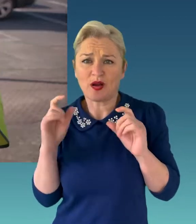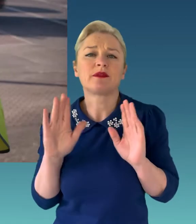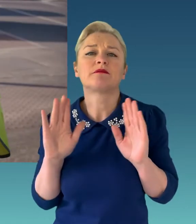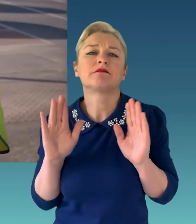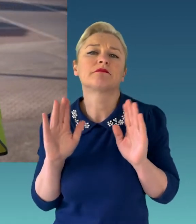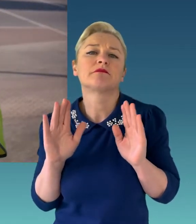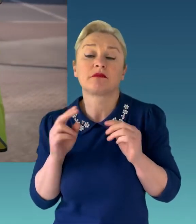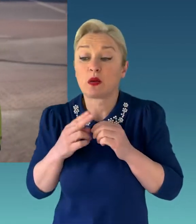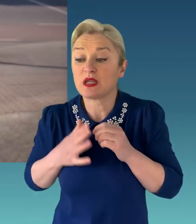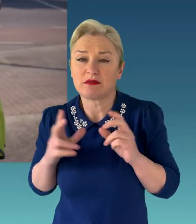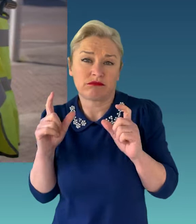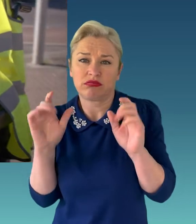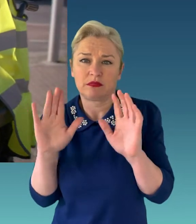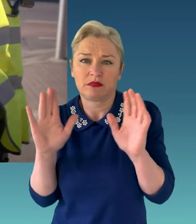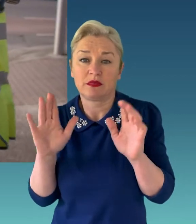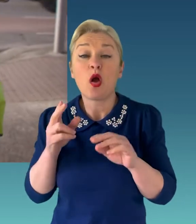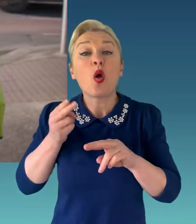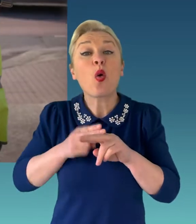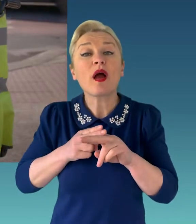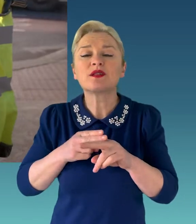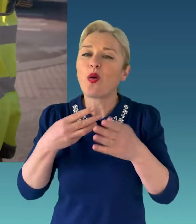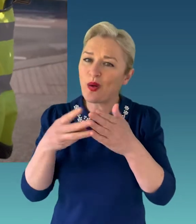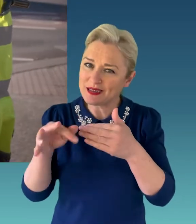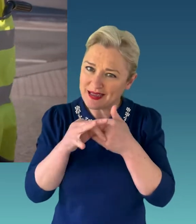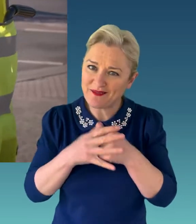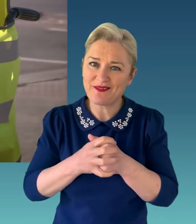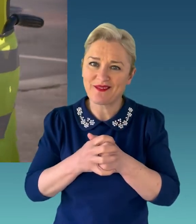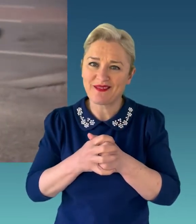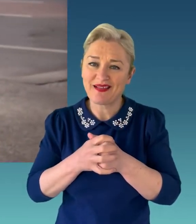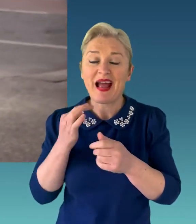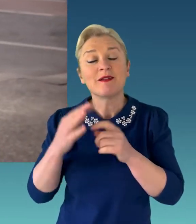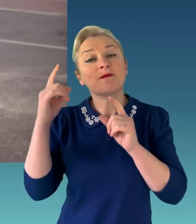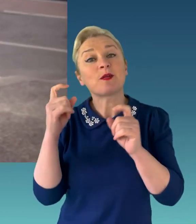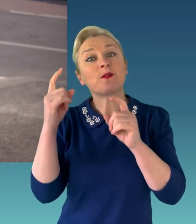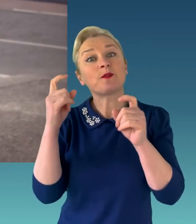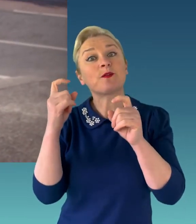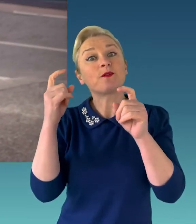And keep your eyes on where you're going, not on your phone. You don't want to trip over.